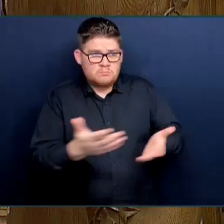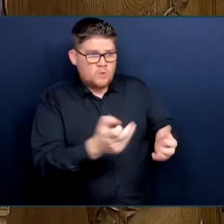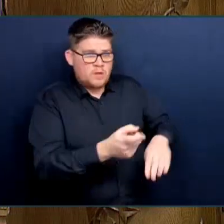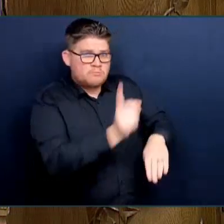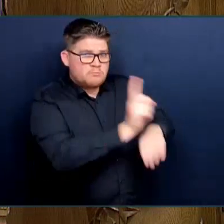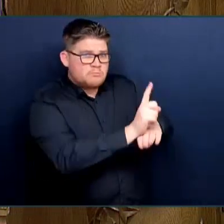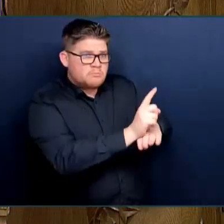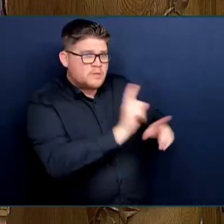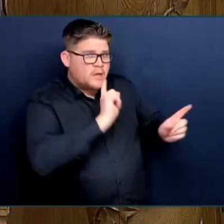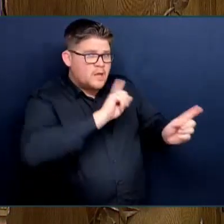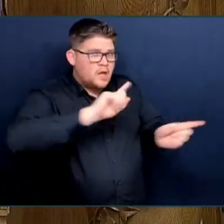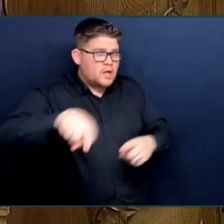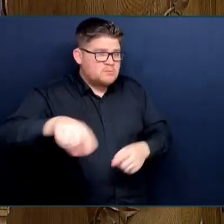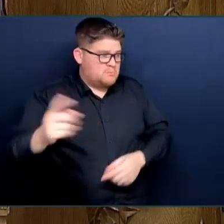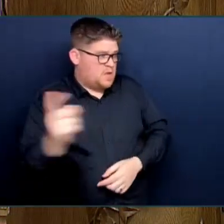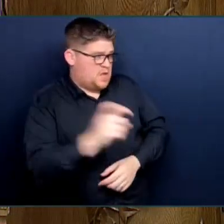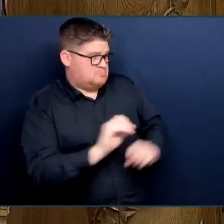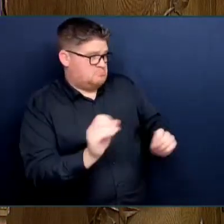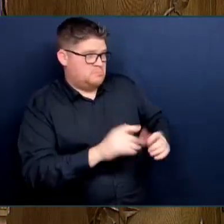Please proceed.